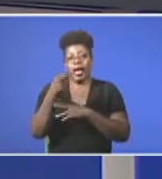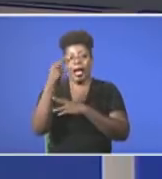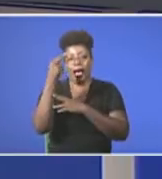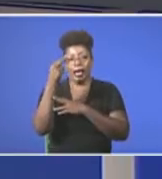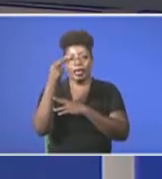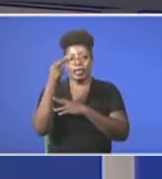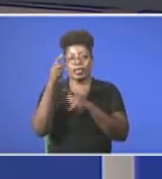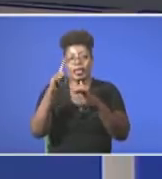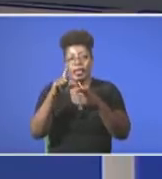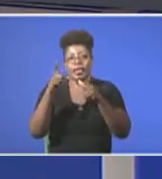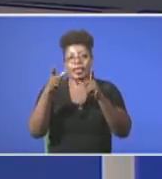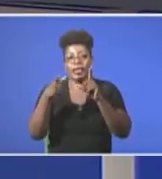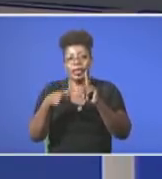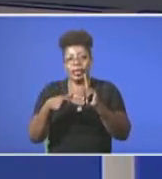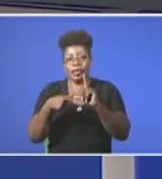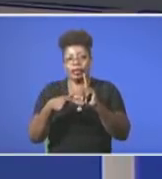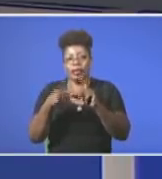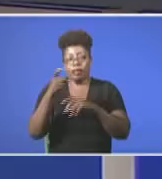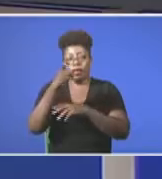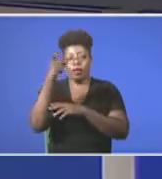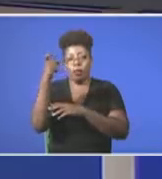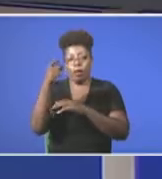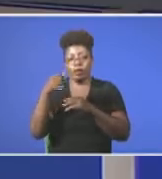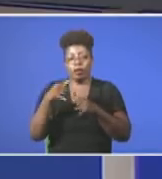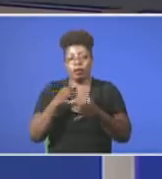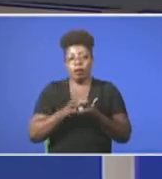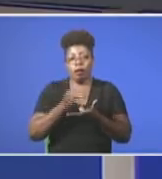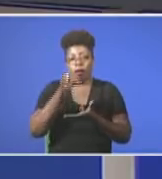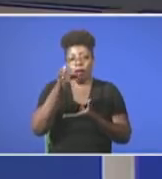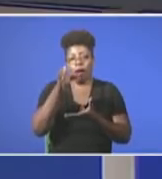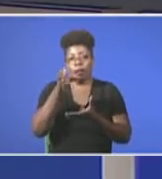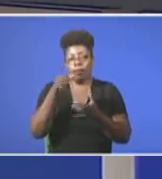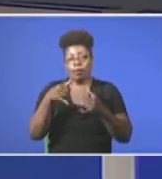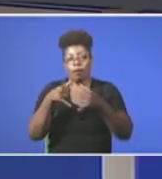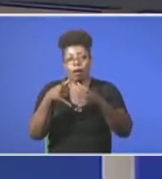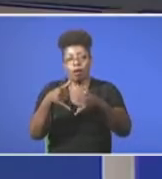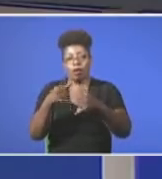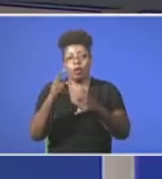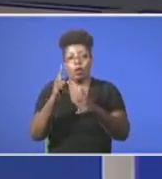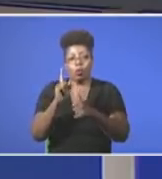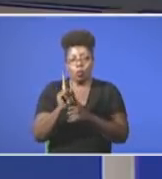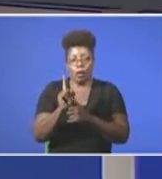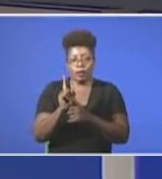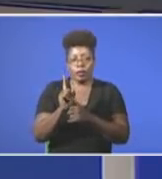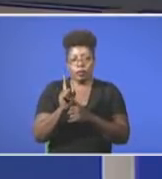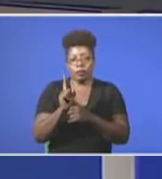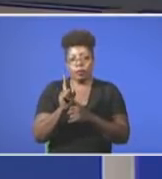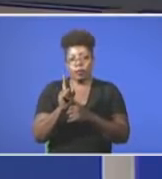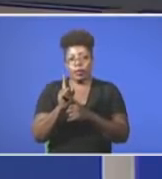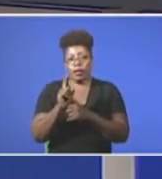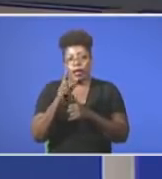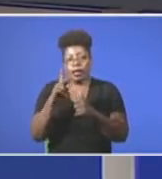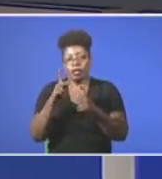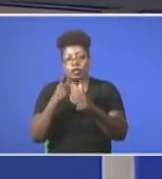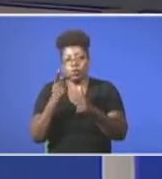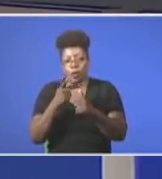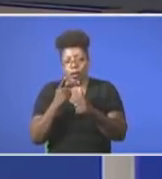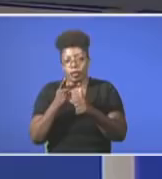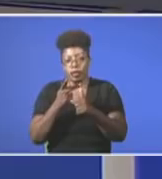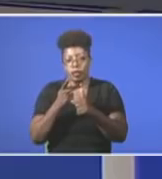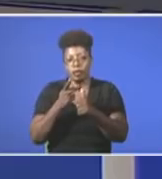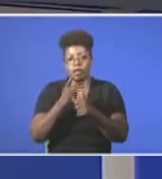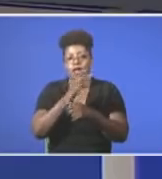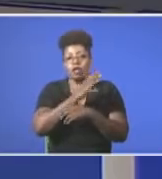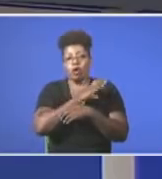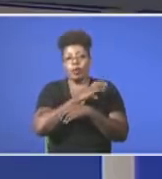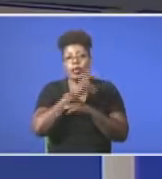league in that country. They've won the Belgium Cup once, and they've won the Belgium Super Cup twice. After wrapping up his college career, Colby competed